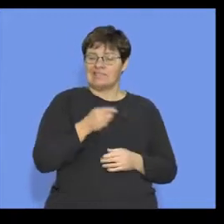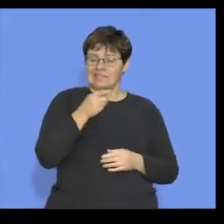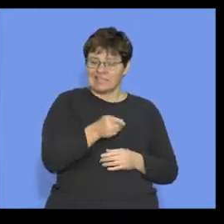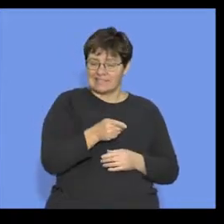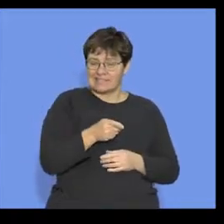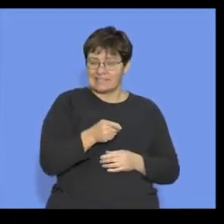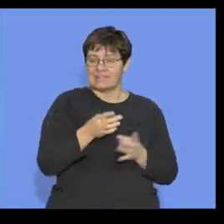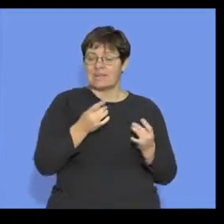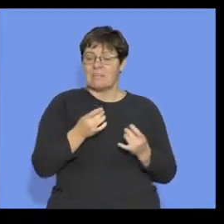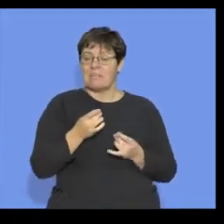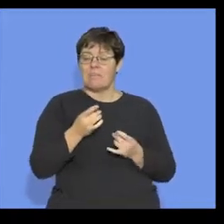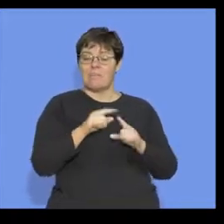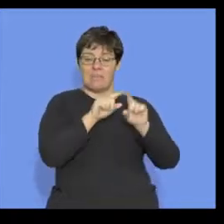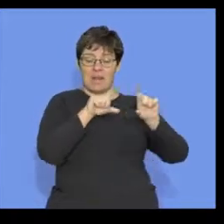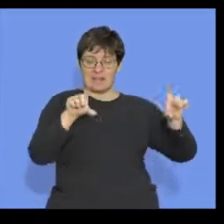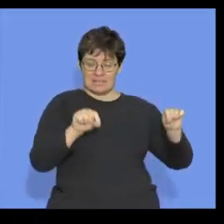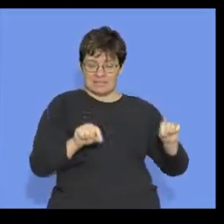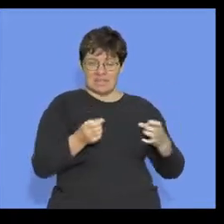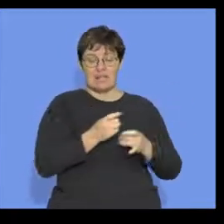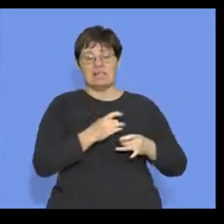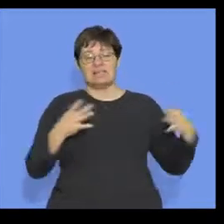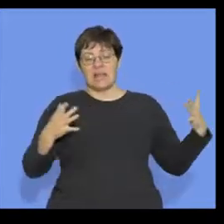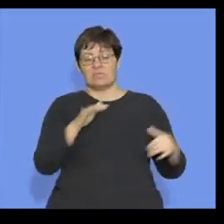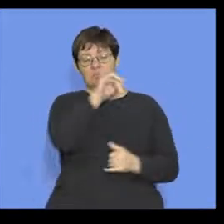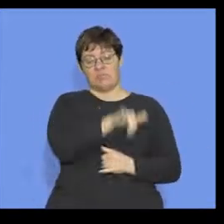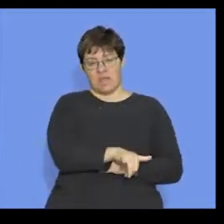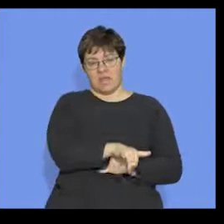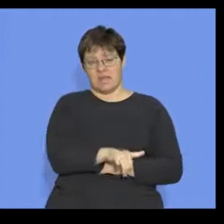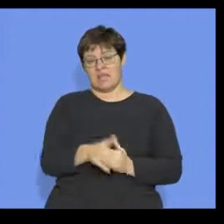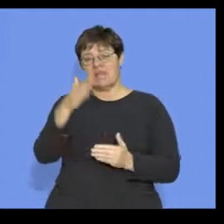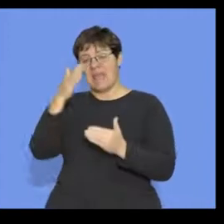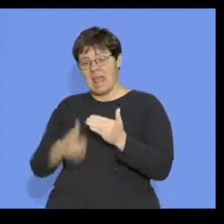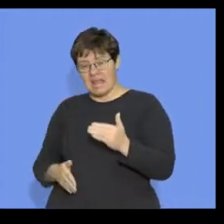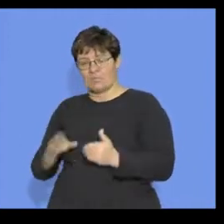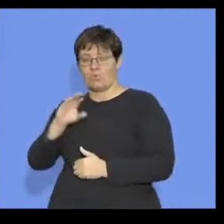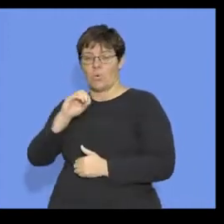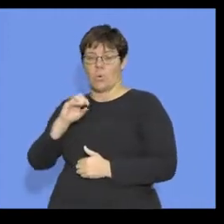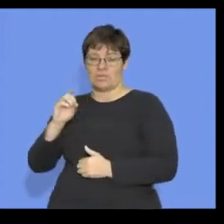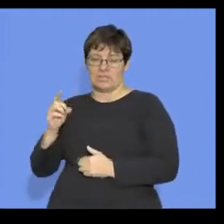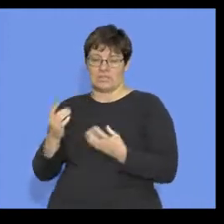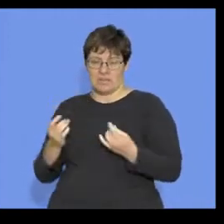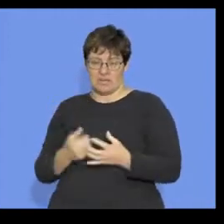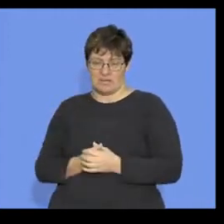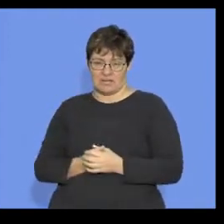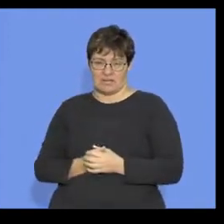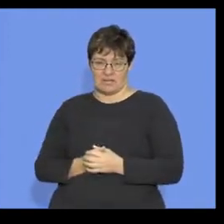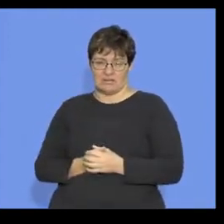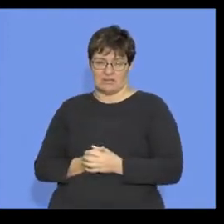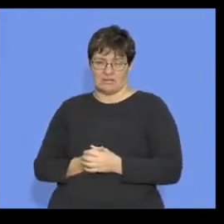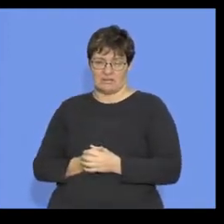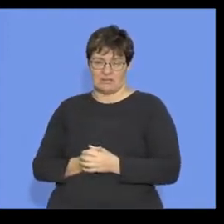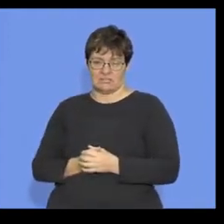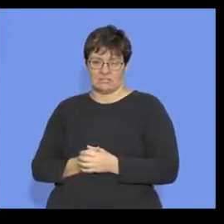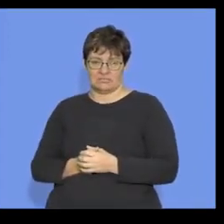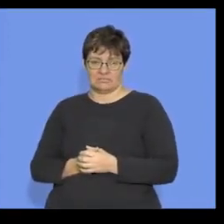the probability that the number plate starts with Y and ends with an odd number? So the question